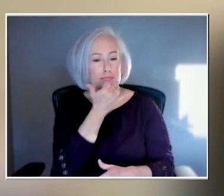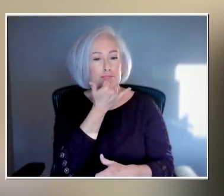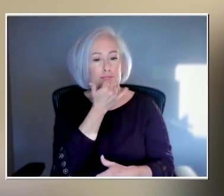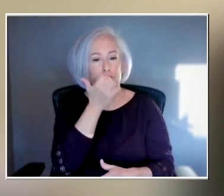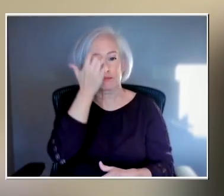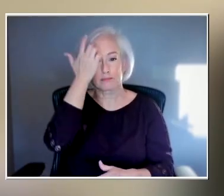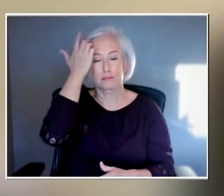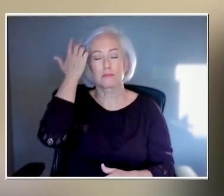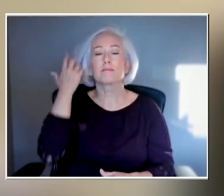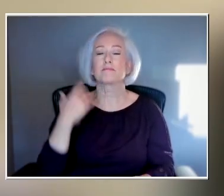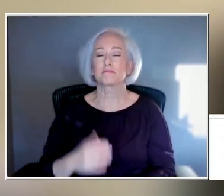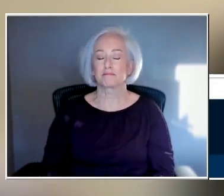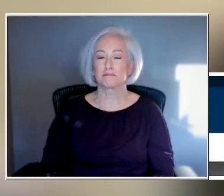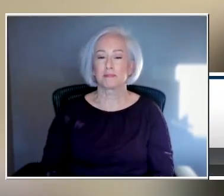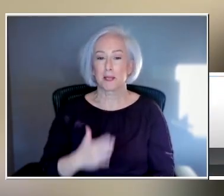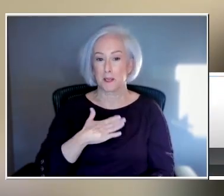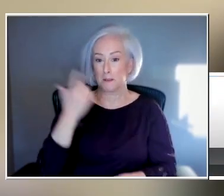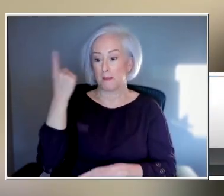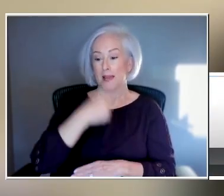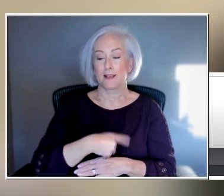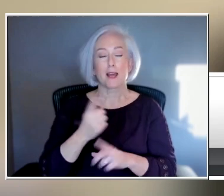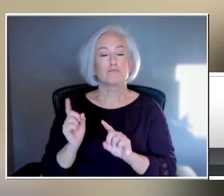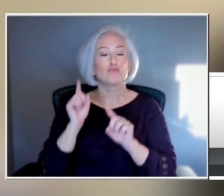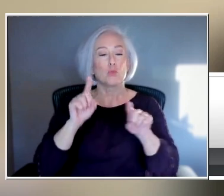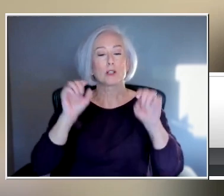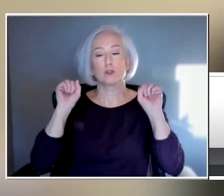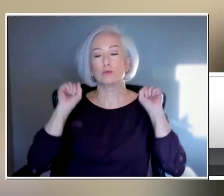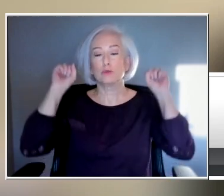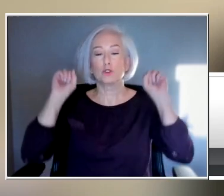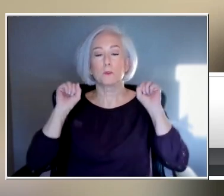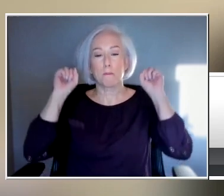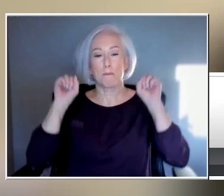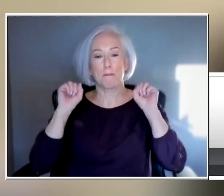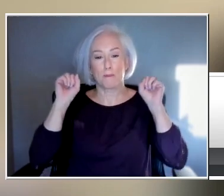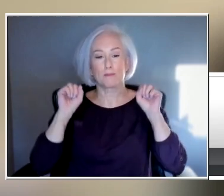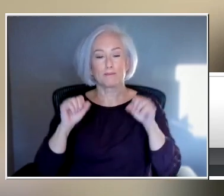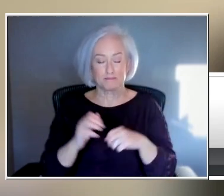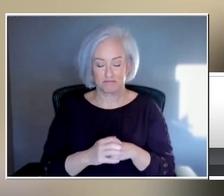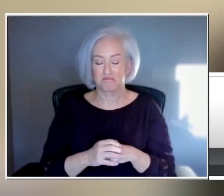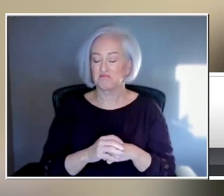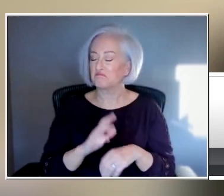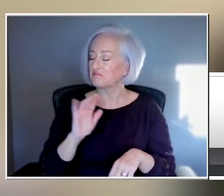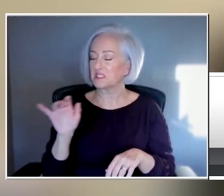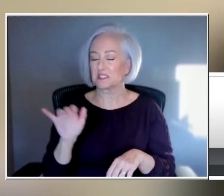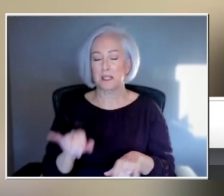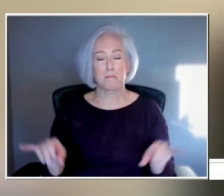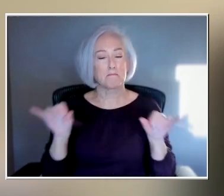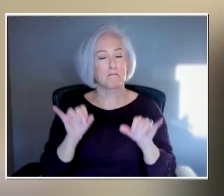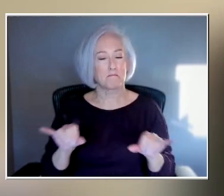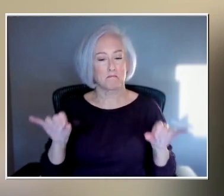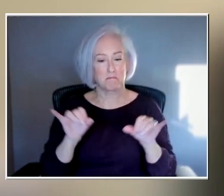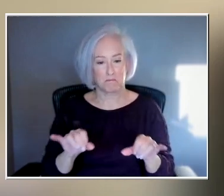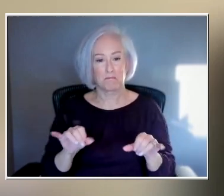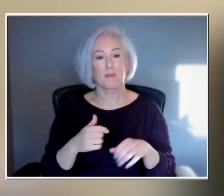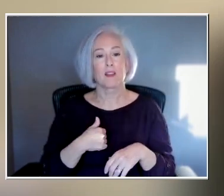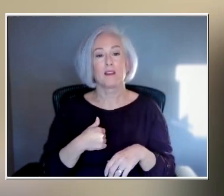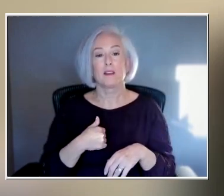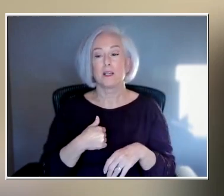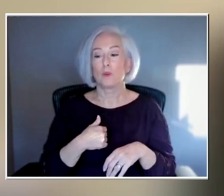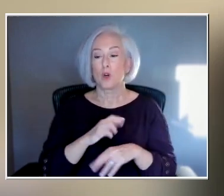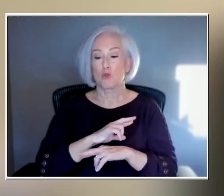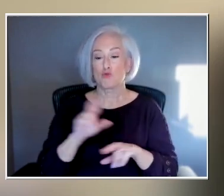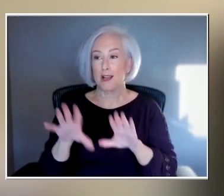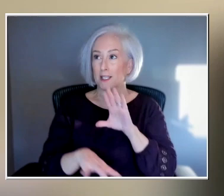Started off the day going to the gym and workout as normal. And as I walked outside,